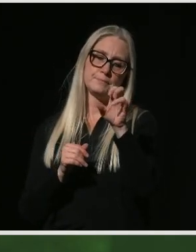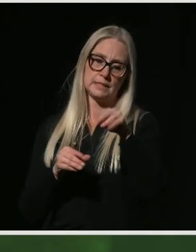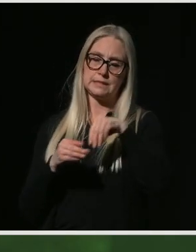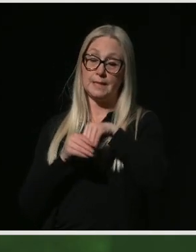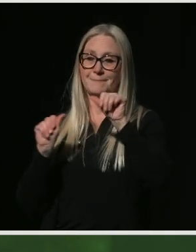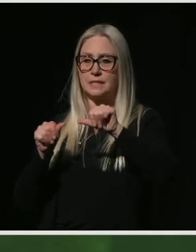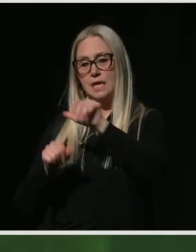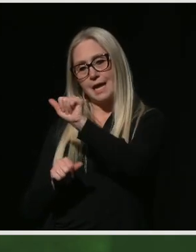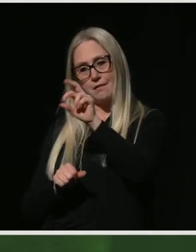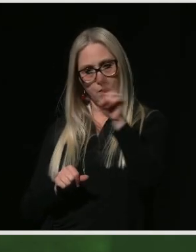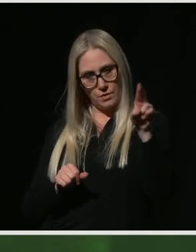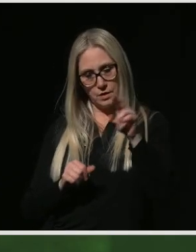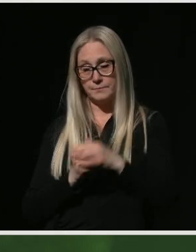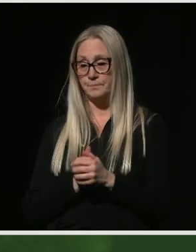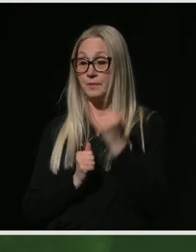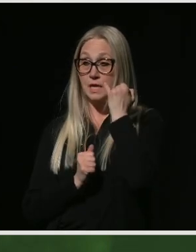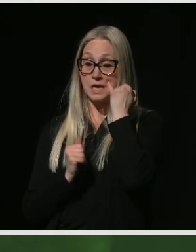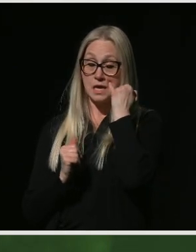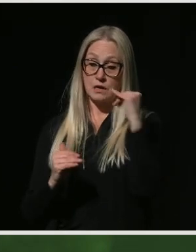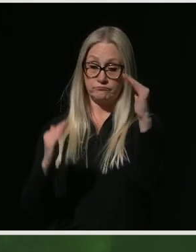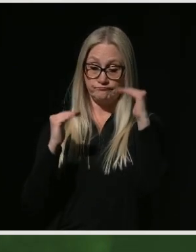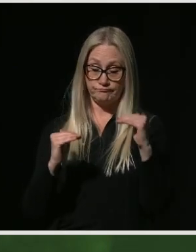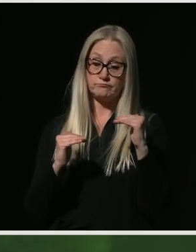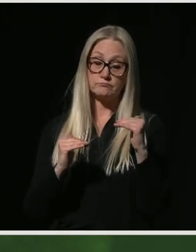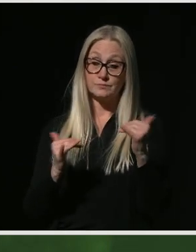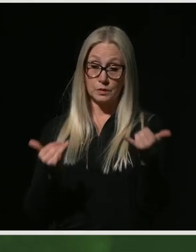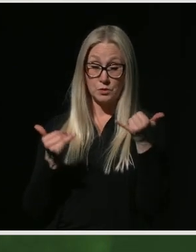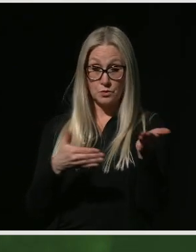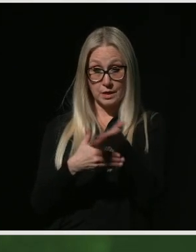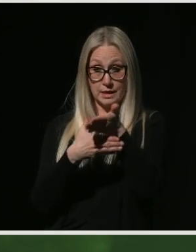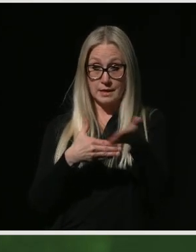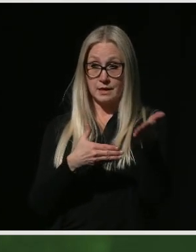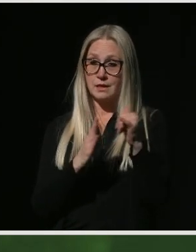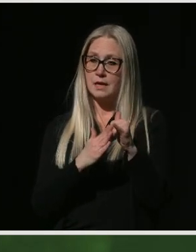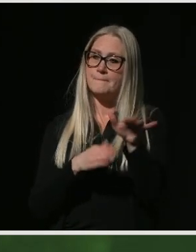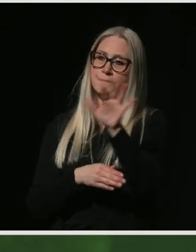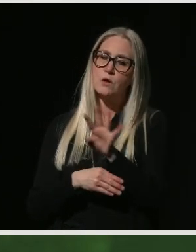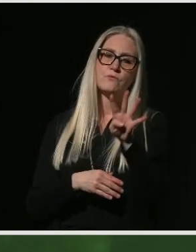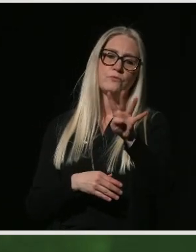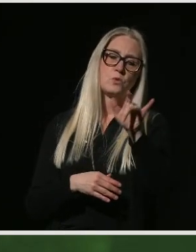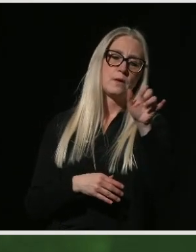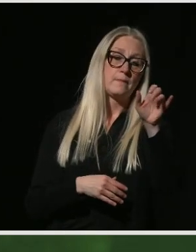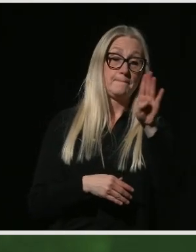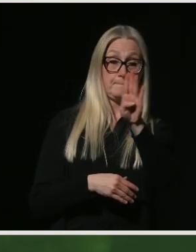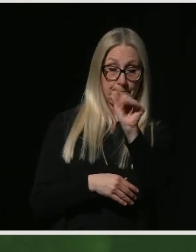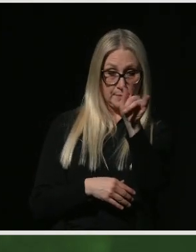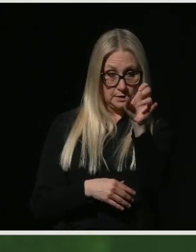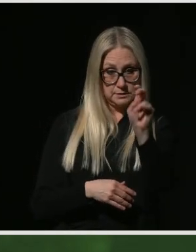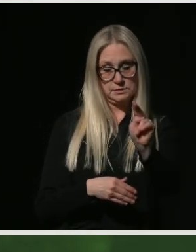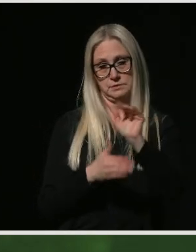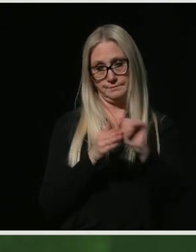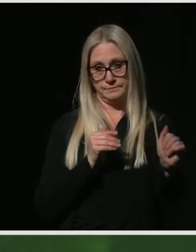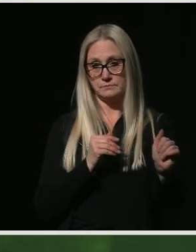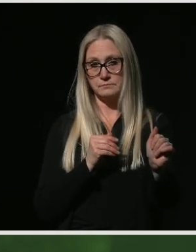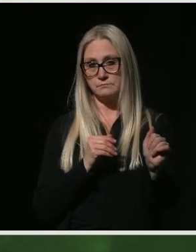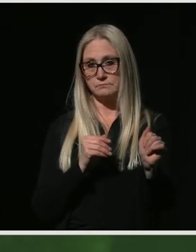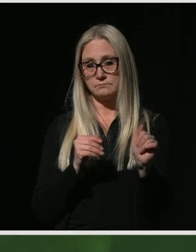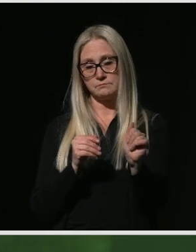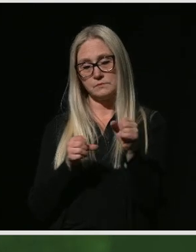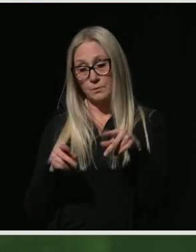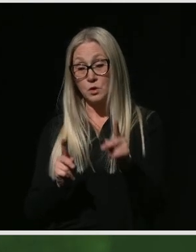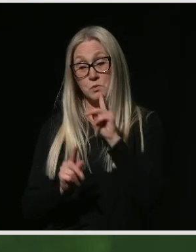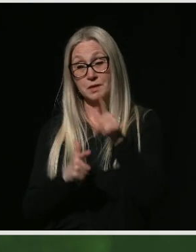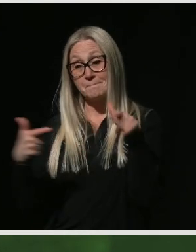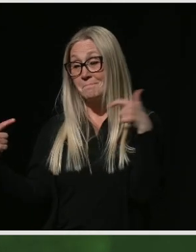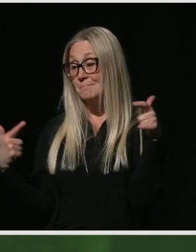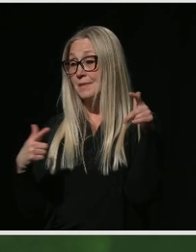the average revenue we make per acre and scale that across just the US and Canada, that represents about a $4 billion opportunity. Pretty large market for us to tackle, and